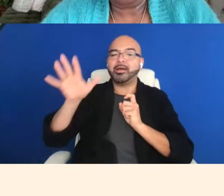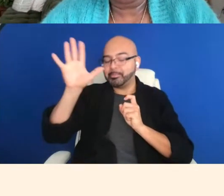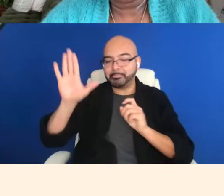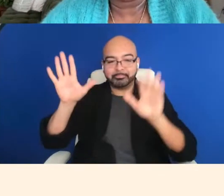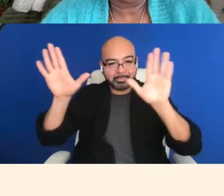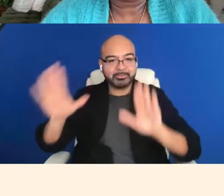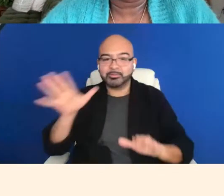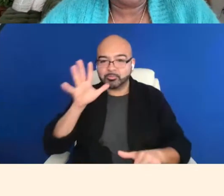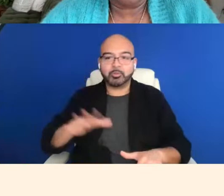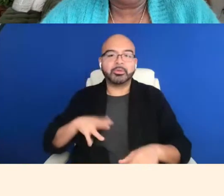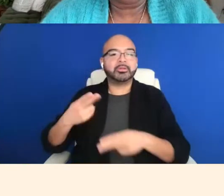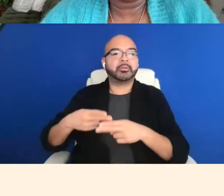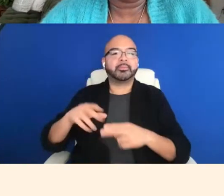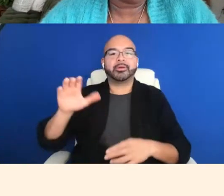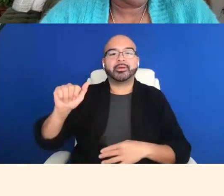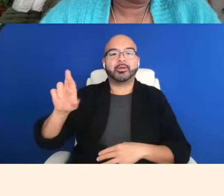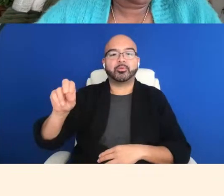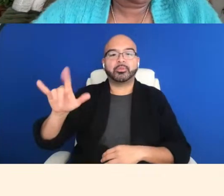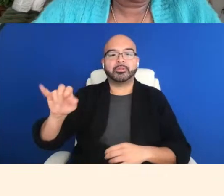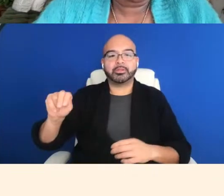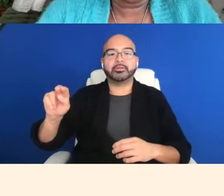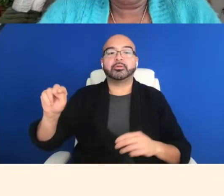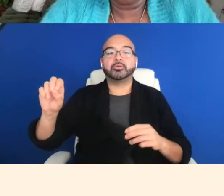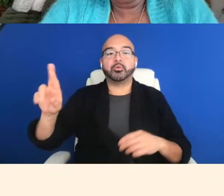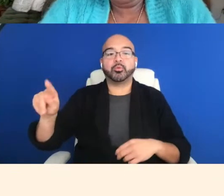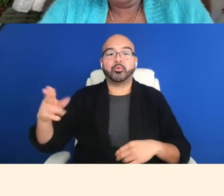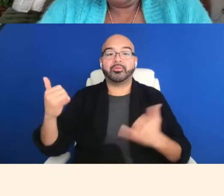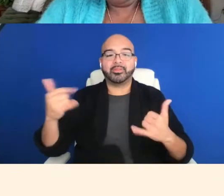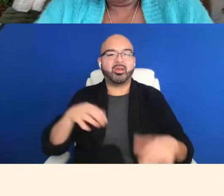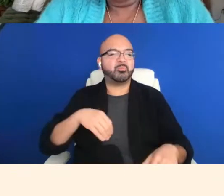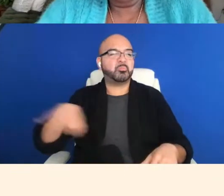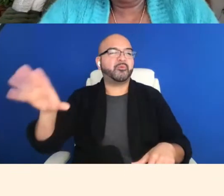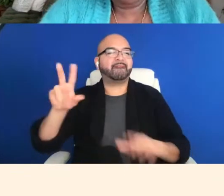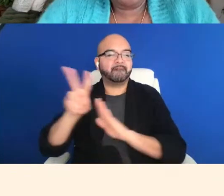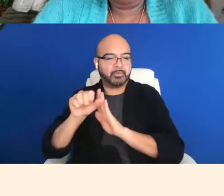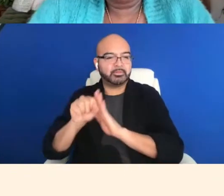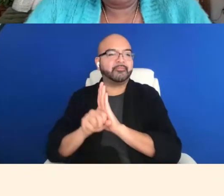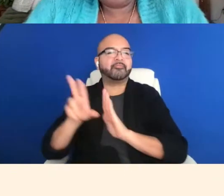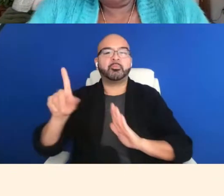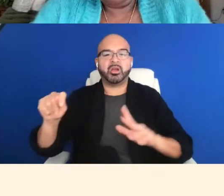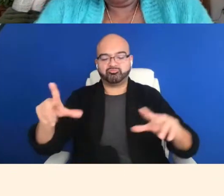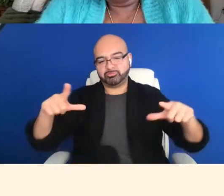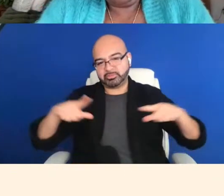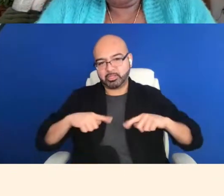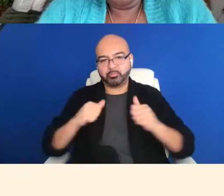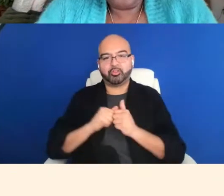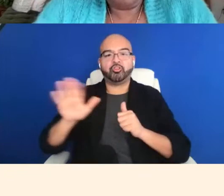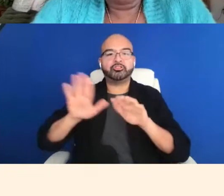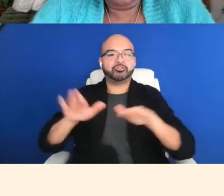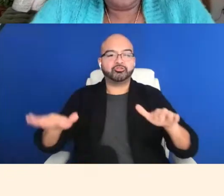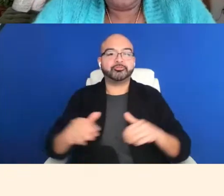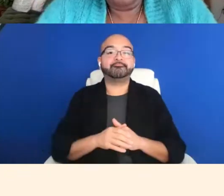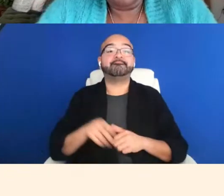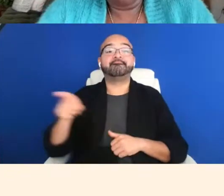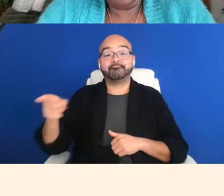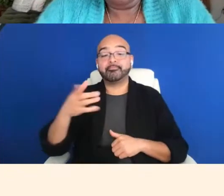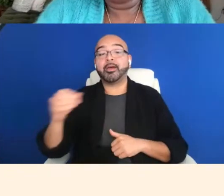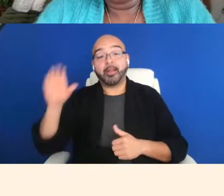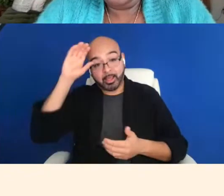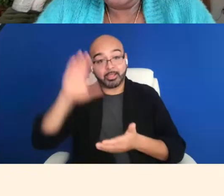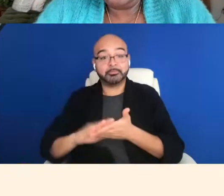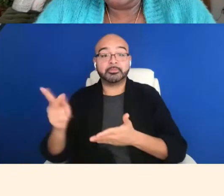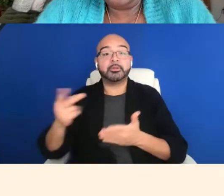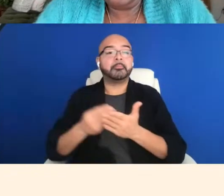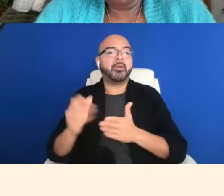Carolyn North, who is now retired in Vermont with her children. She and her husband bought this house in